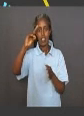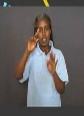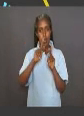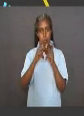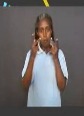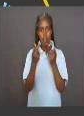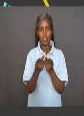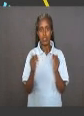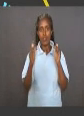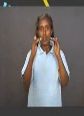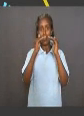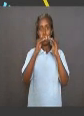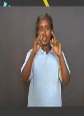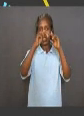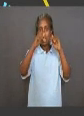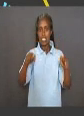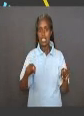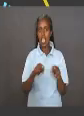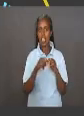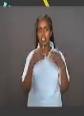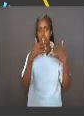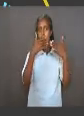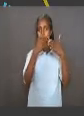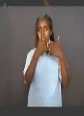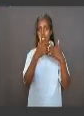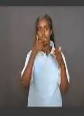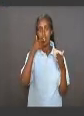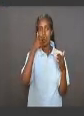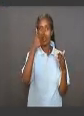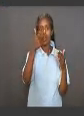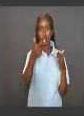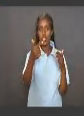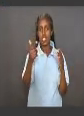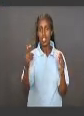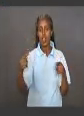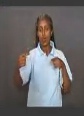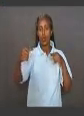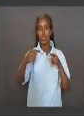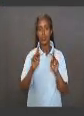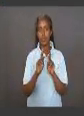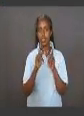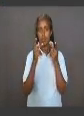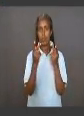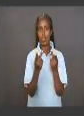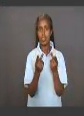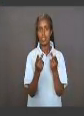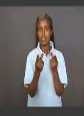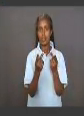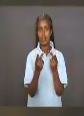Parts of congruent triangles that match are called corresponding parts.